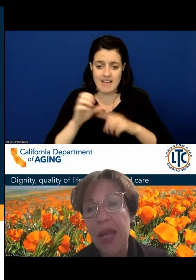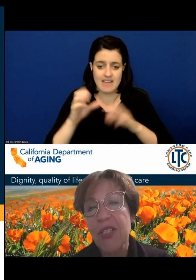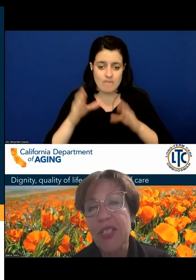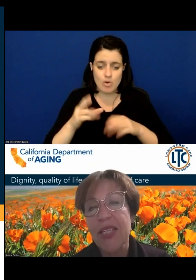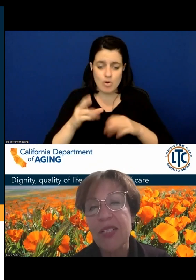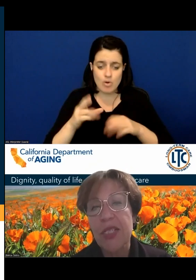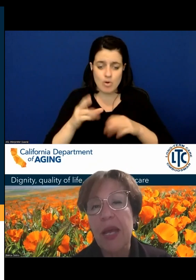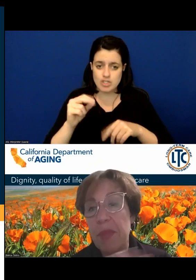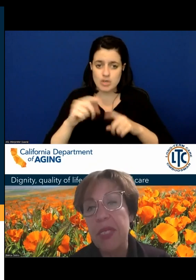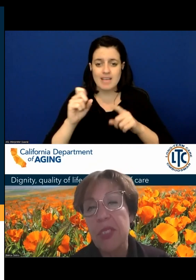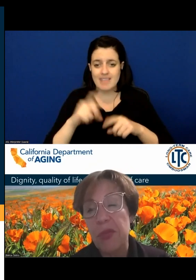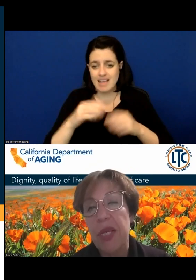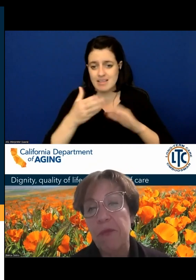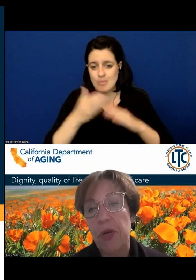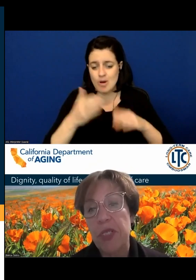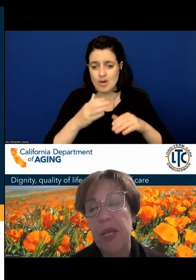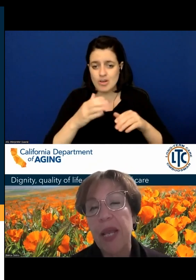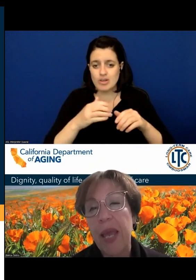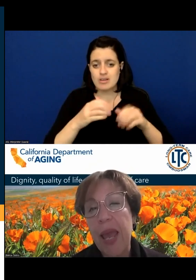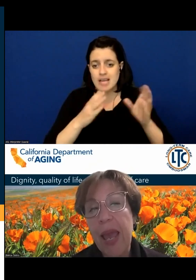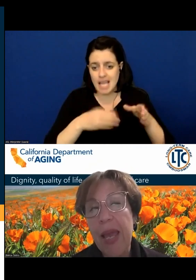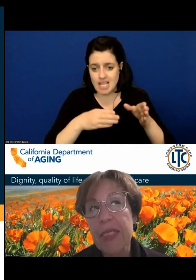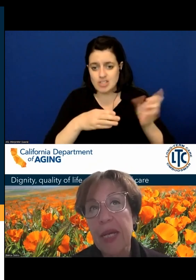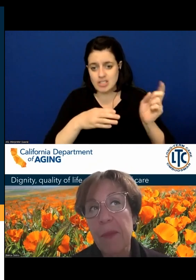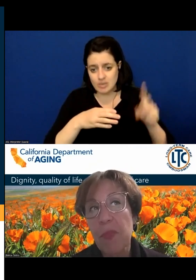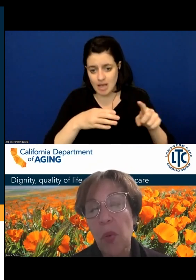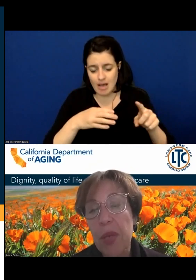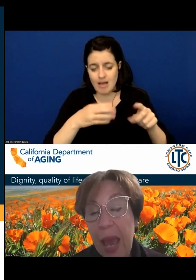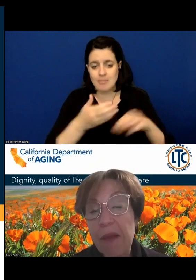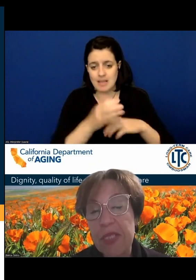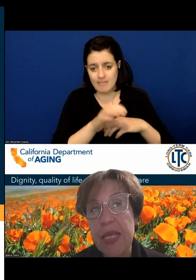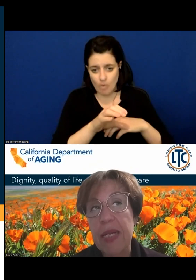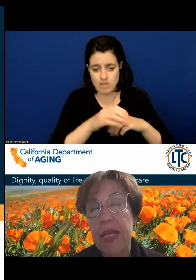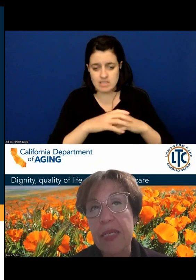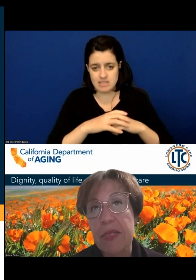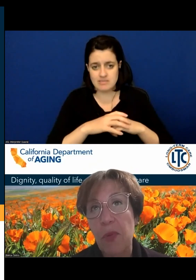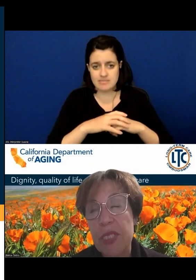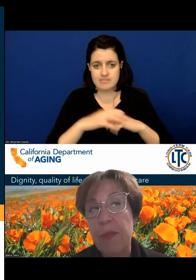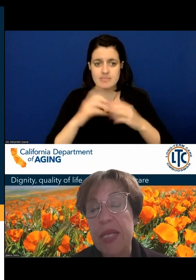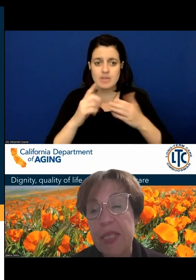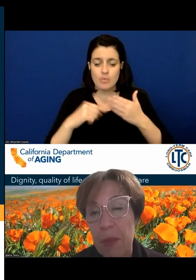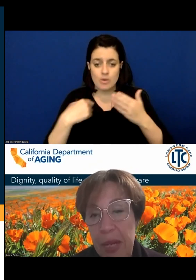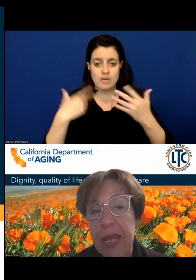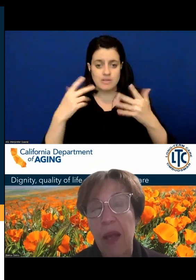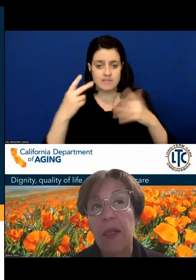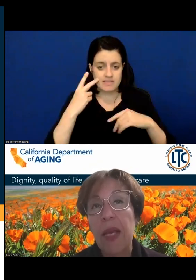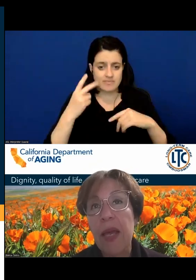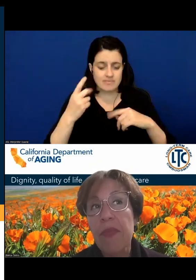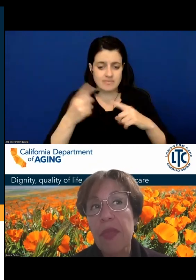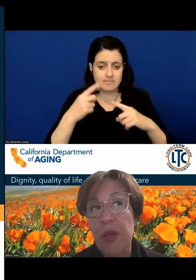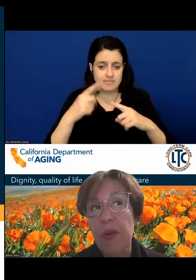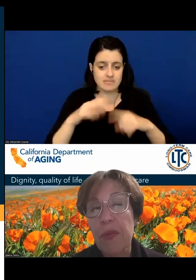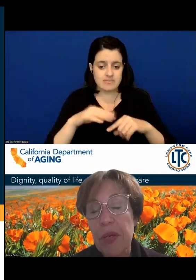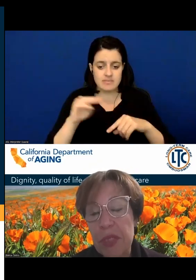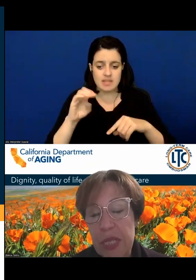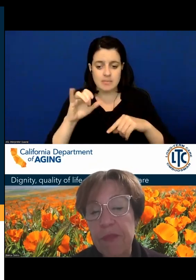partner agencies to come in and do the enforcement. And what we have seen is when somebody is on Medi-Cal,